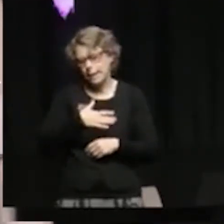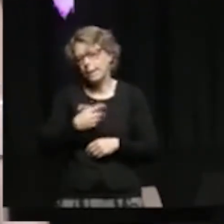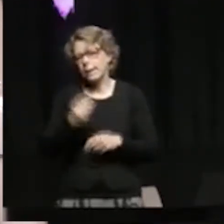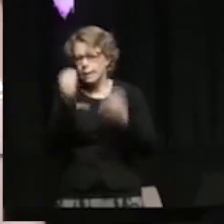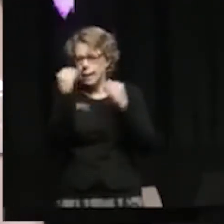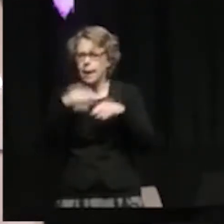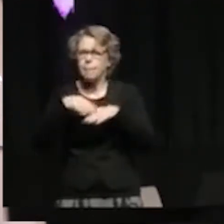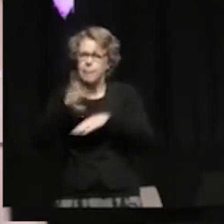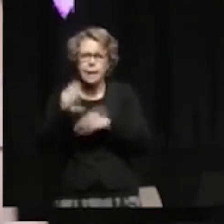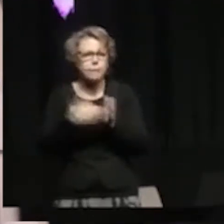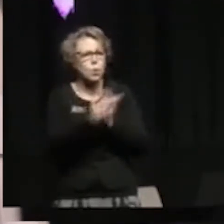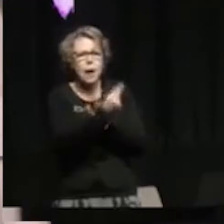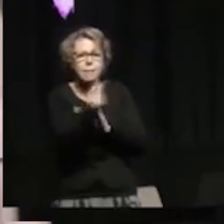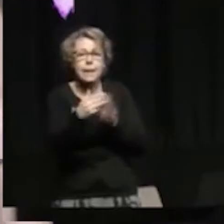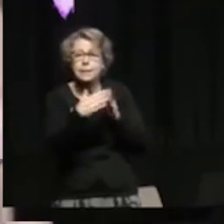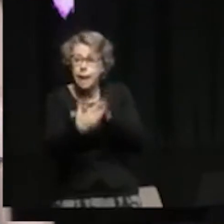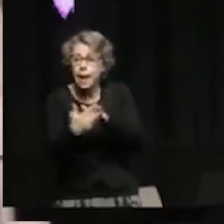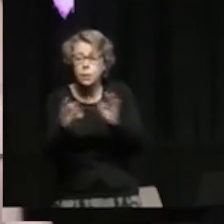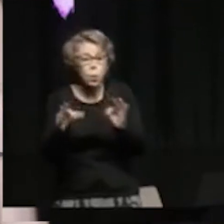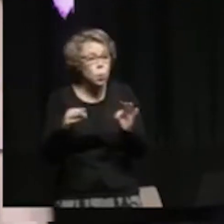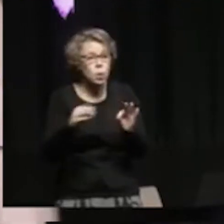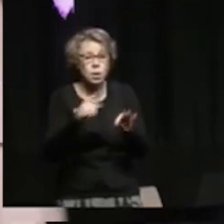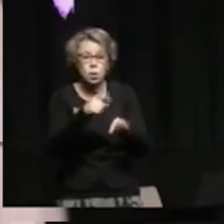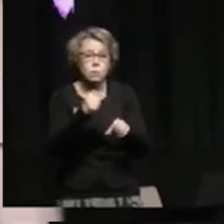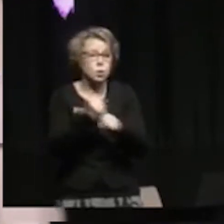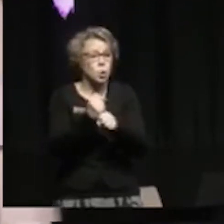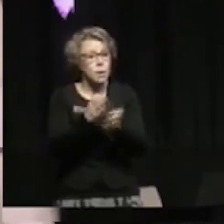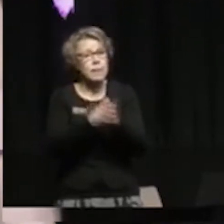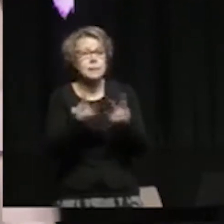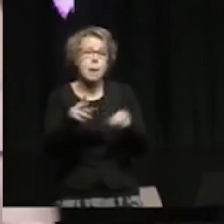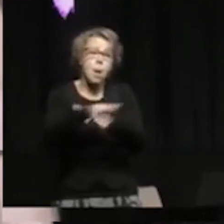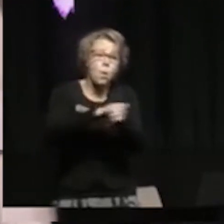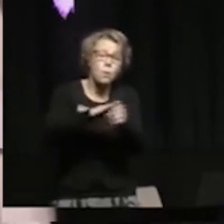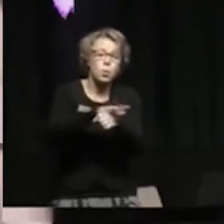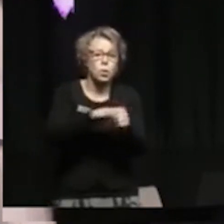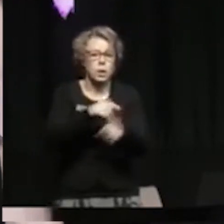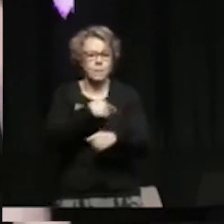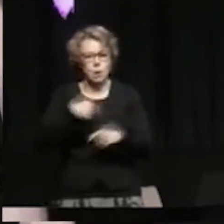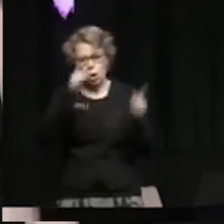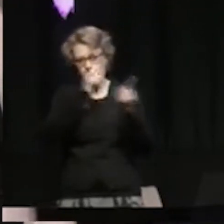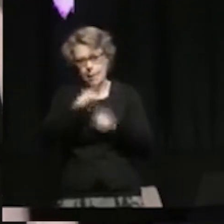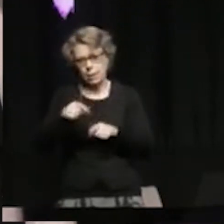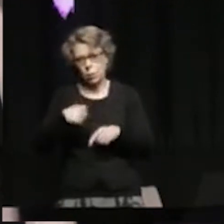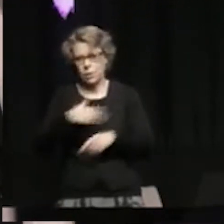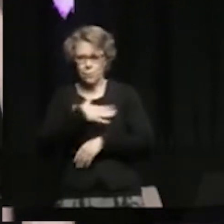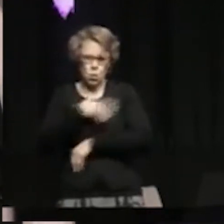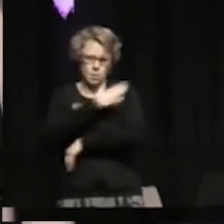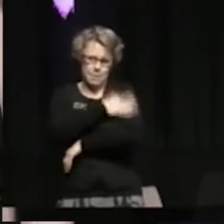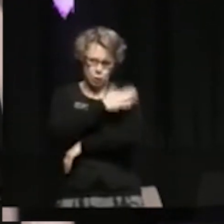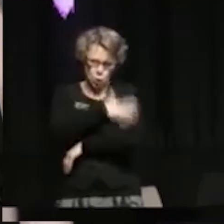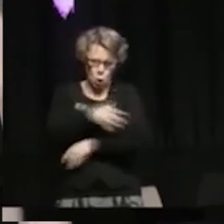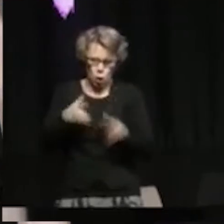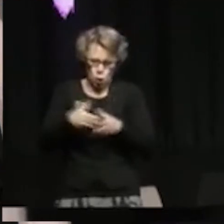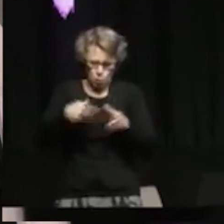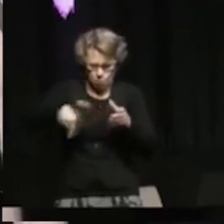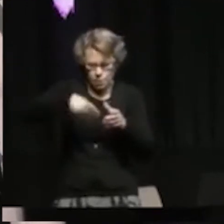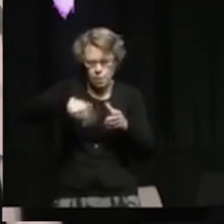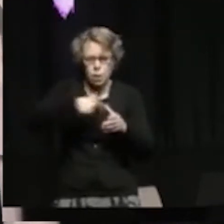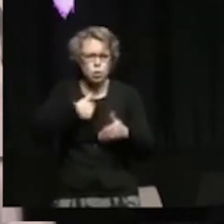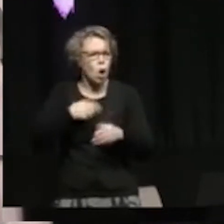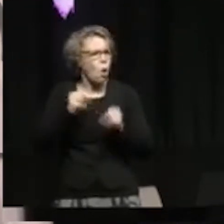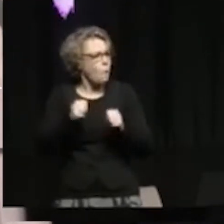I would like to learn more from other cities, how they address these kind of issues. And we have lots of people in our staff here